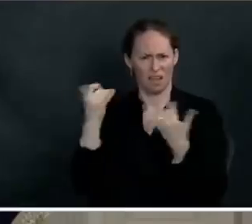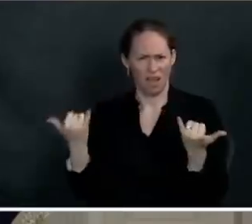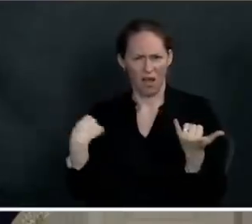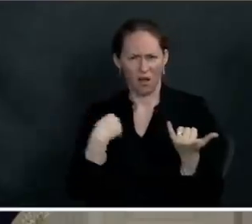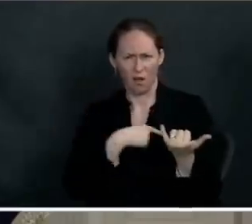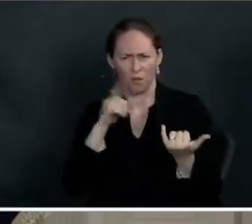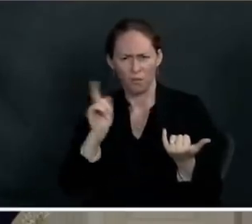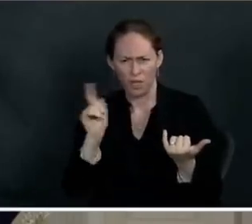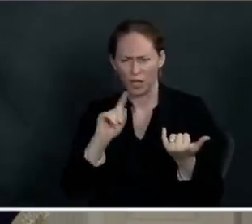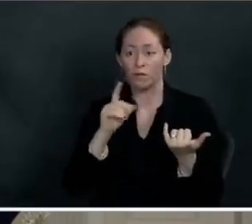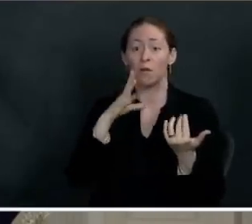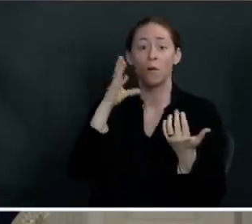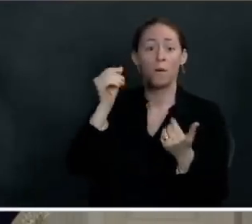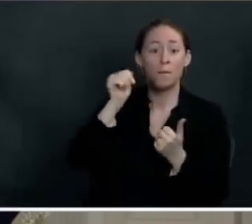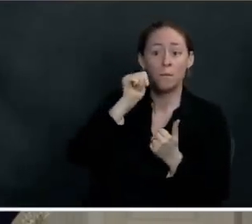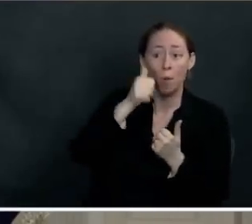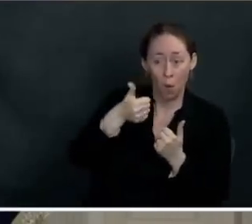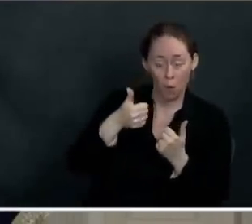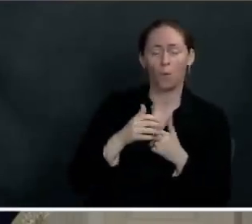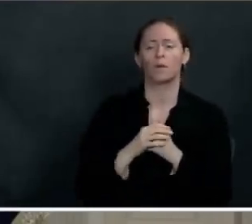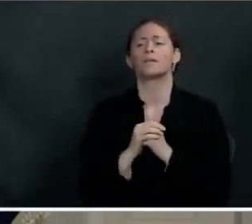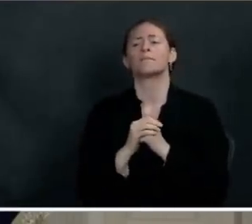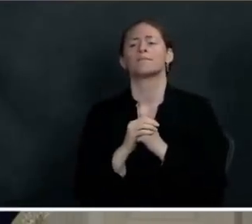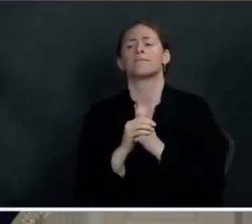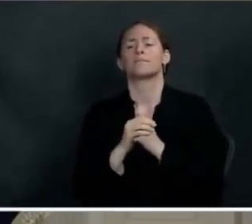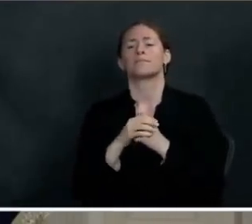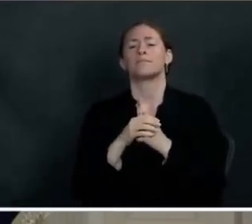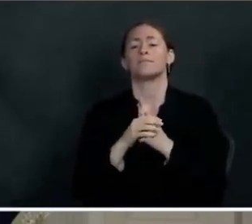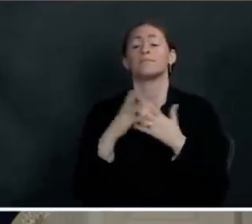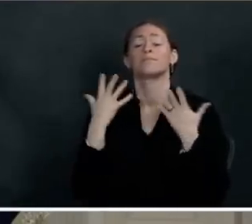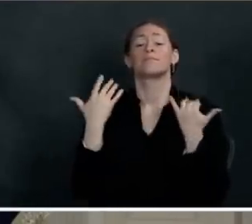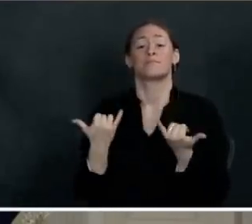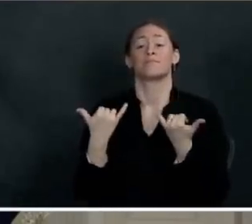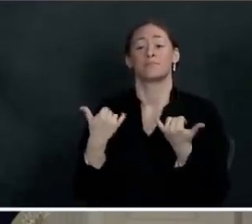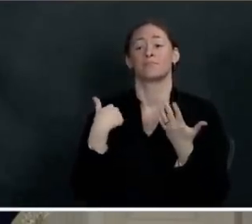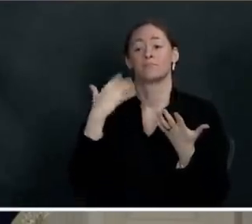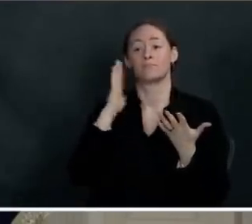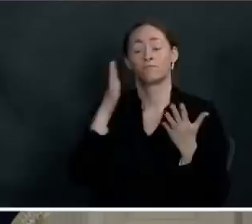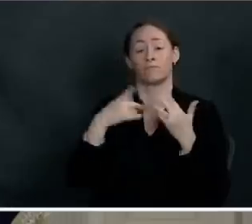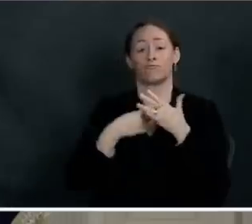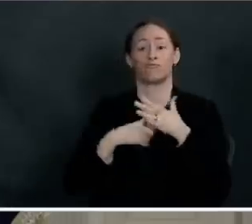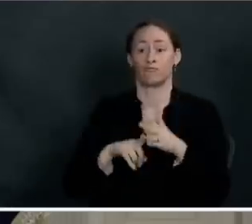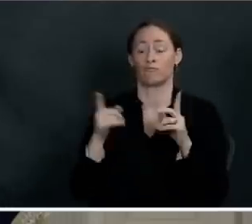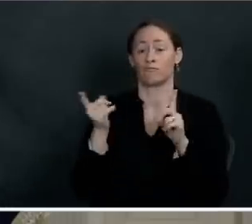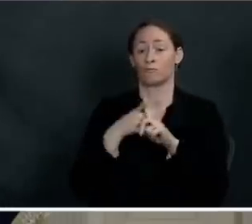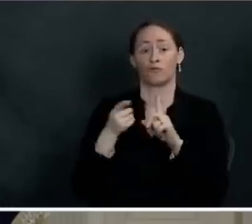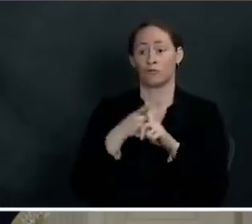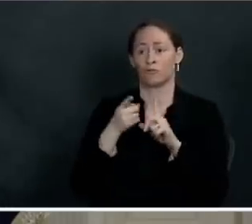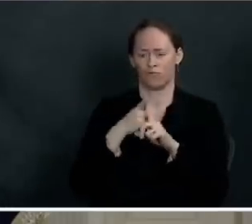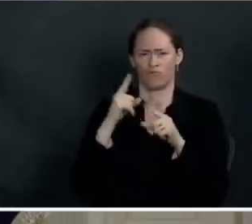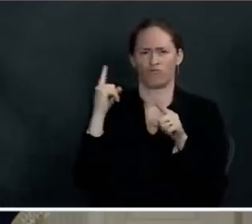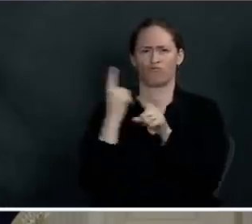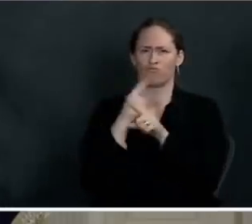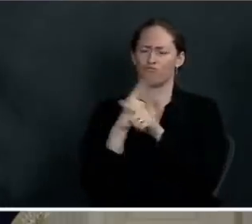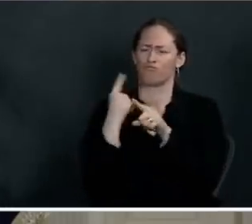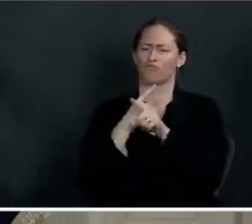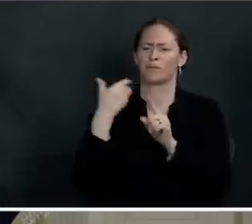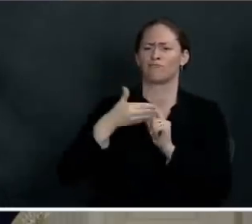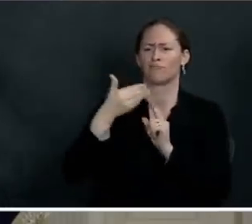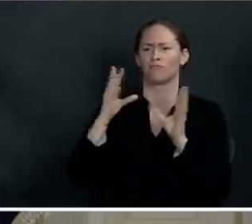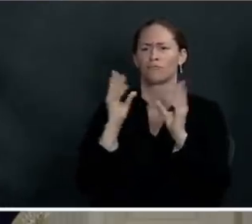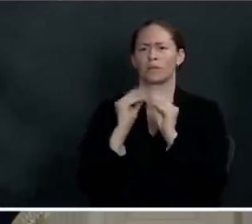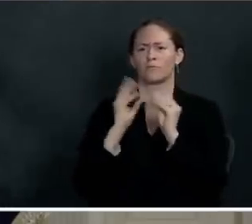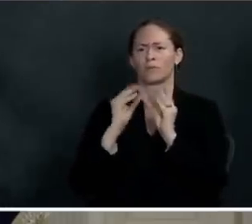going to begin the briefings that occur on a regular basis with Mr. Zients and his